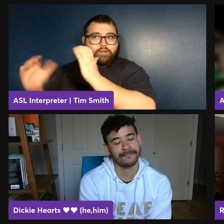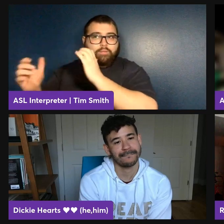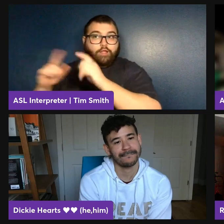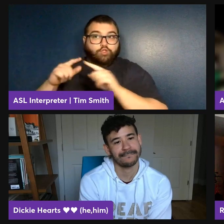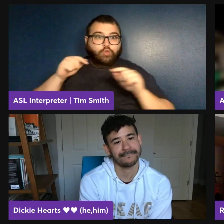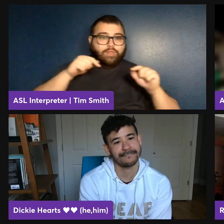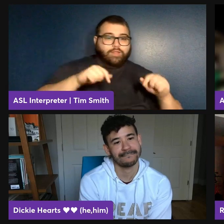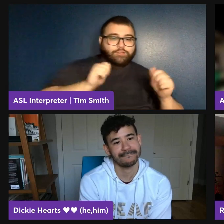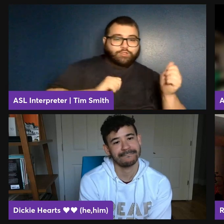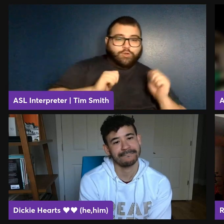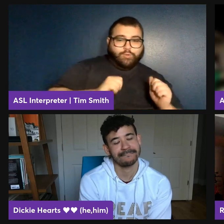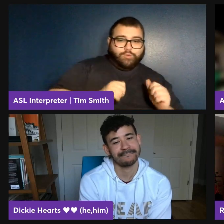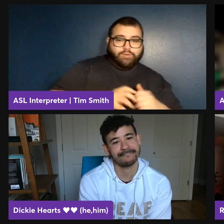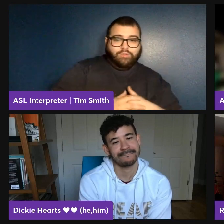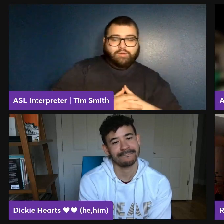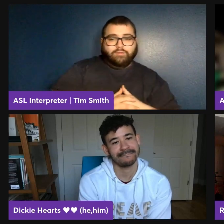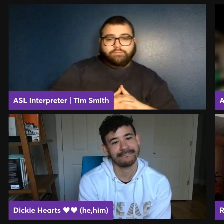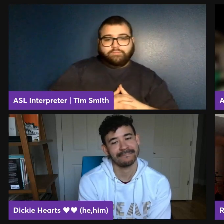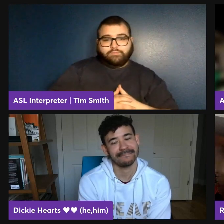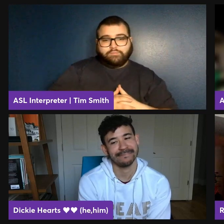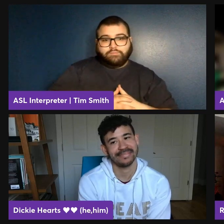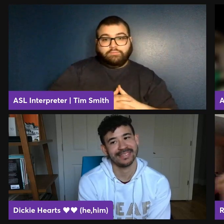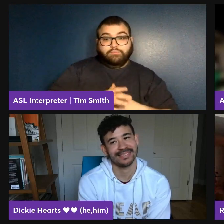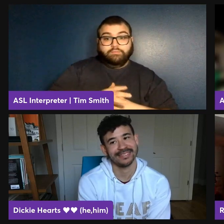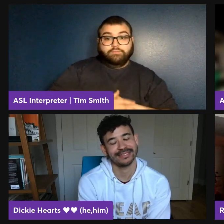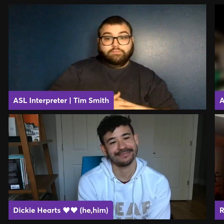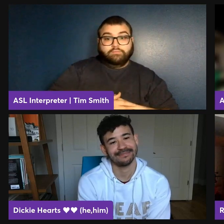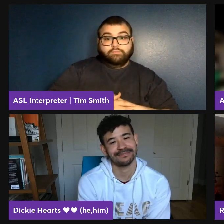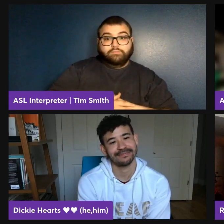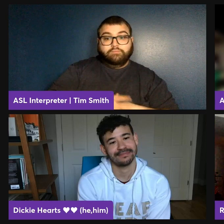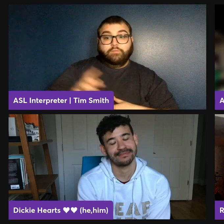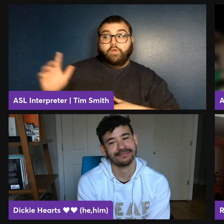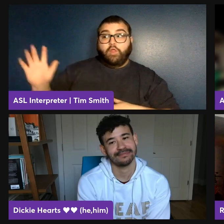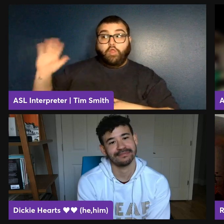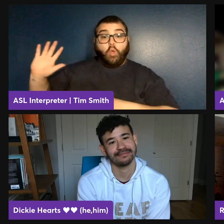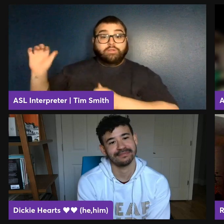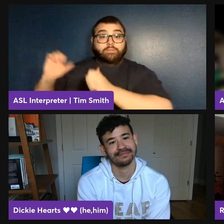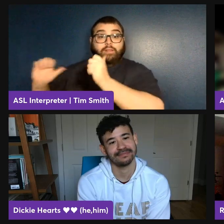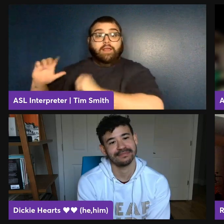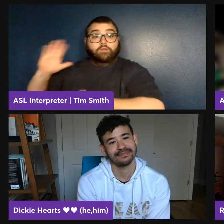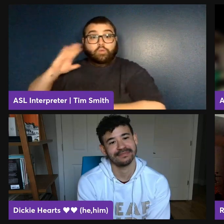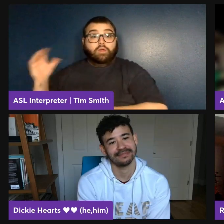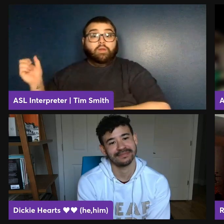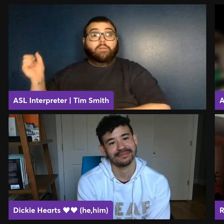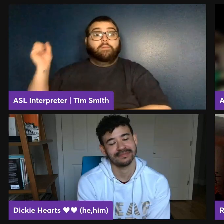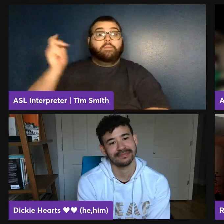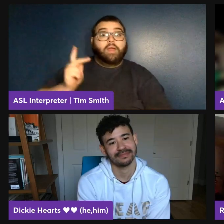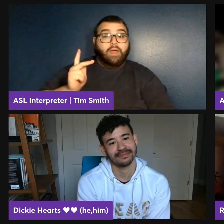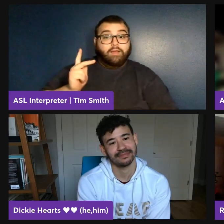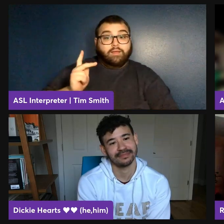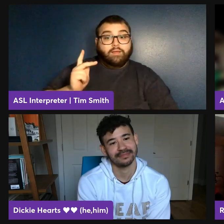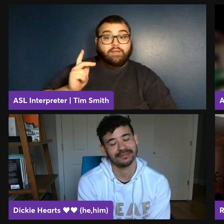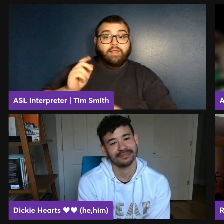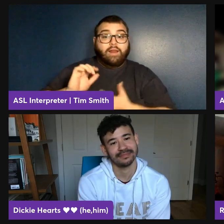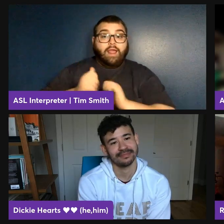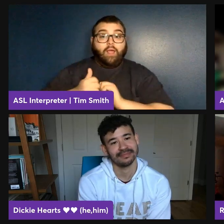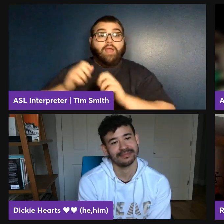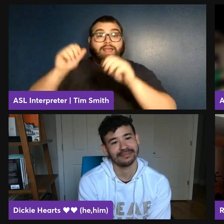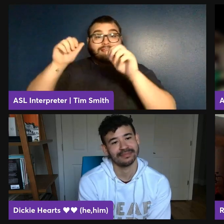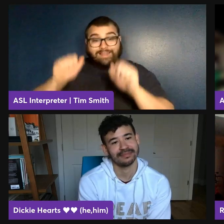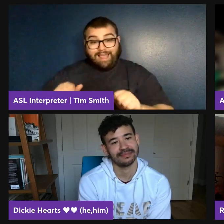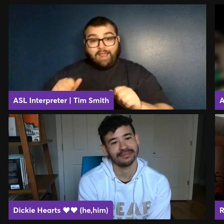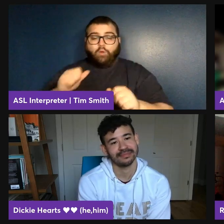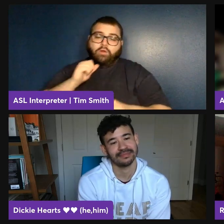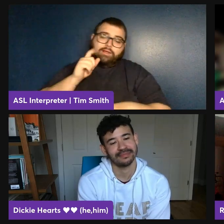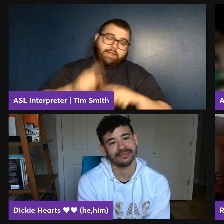I will make more, you know, those plays will come back, and the way how I can or cannot reshape them